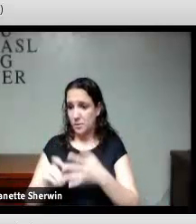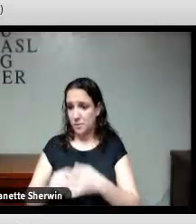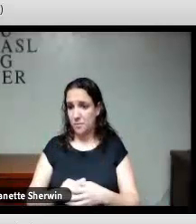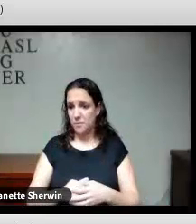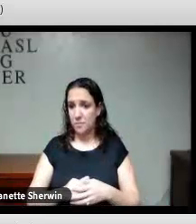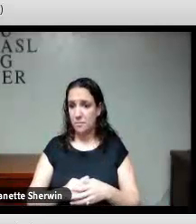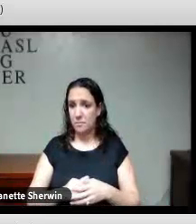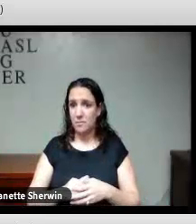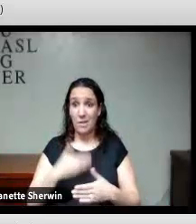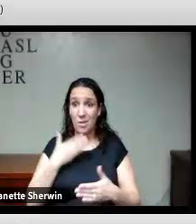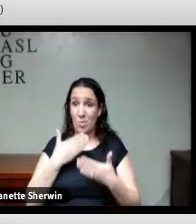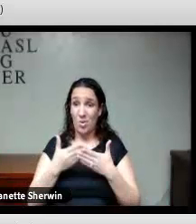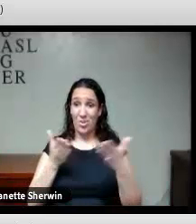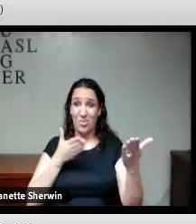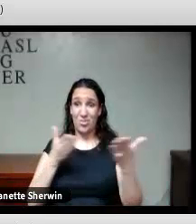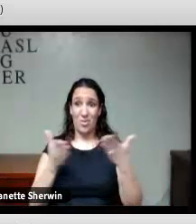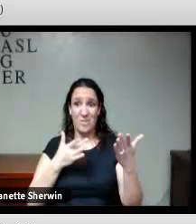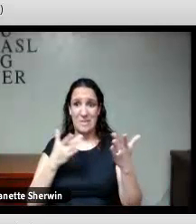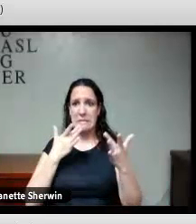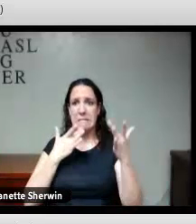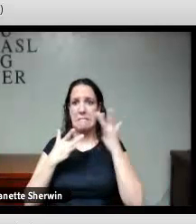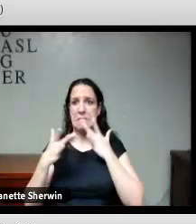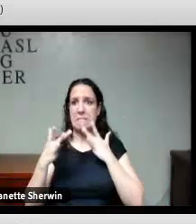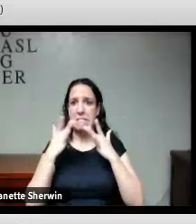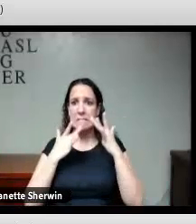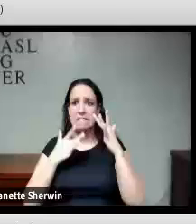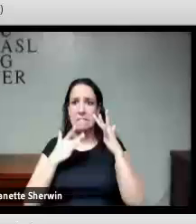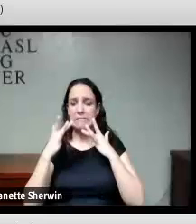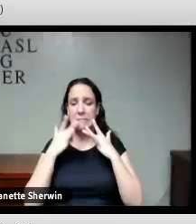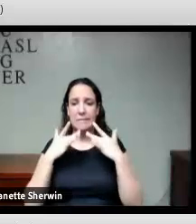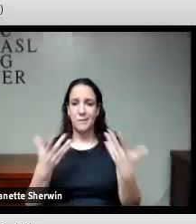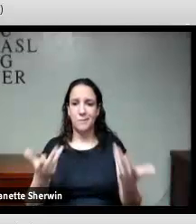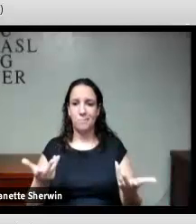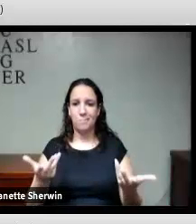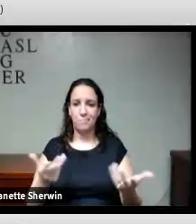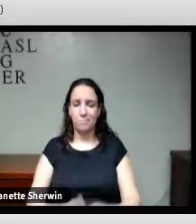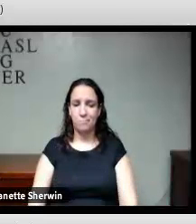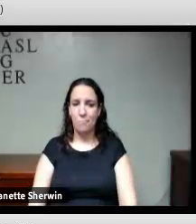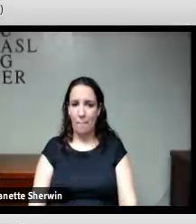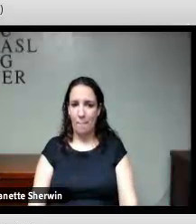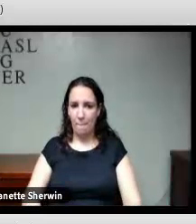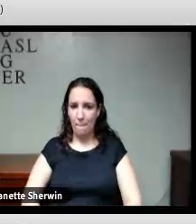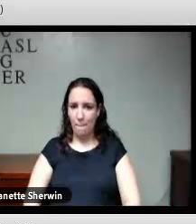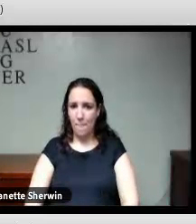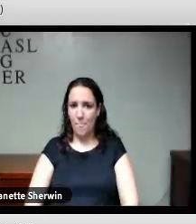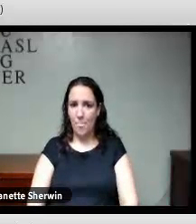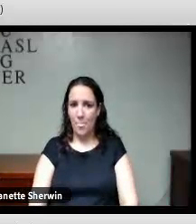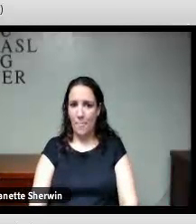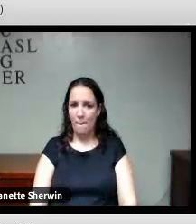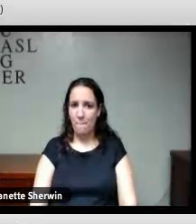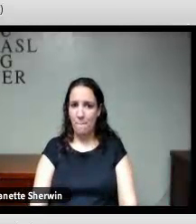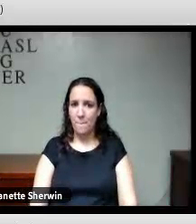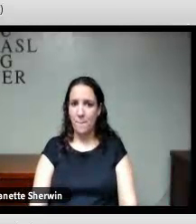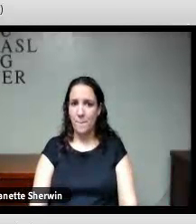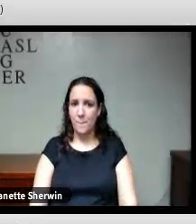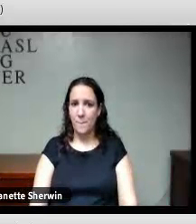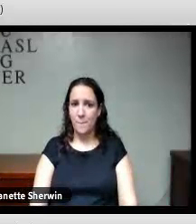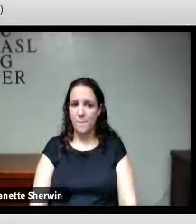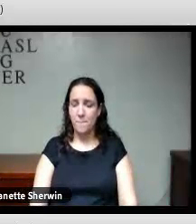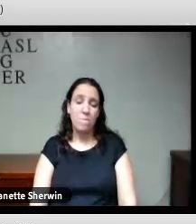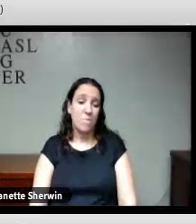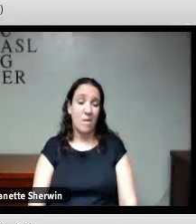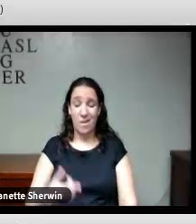so rare. So they'll just keep hopping to probably the place where it's easiest. I can sit at home, I can order this book, I can